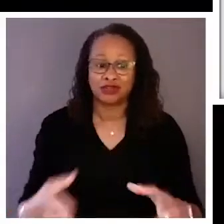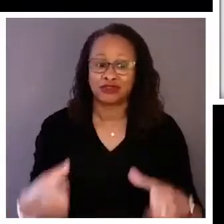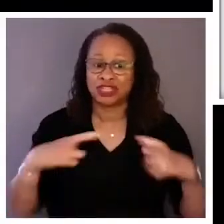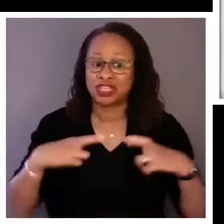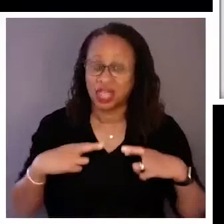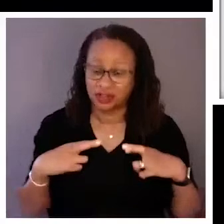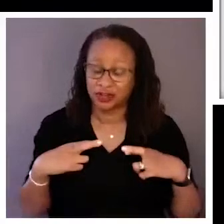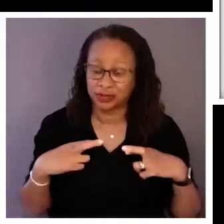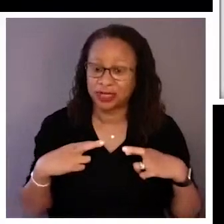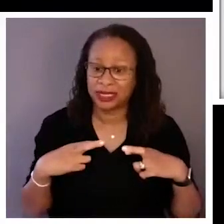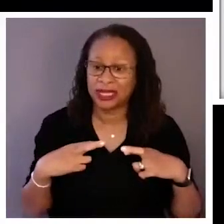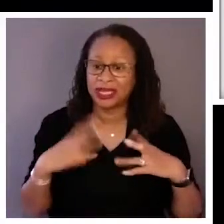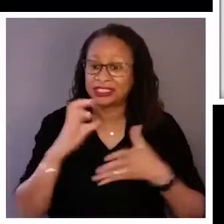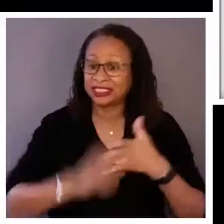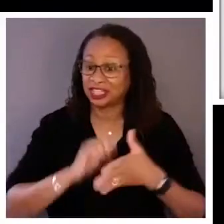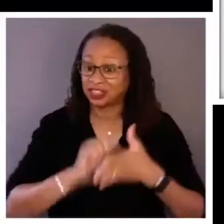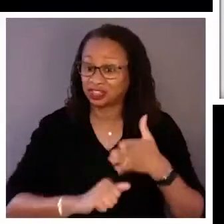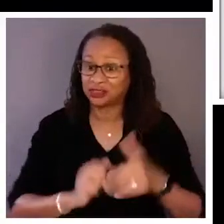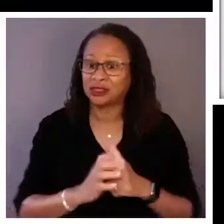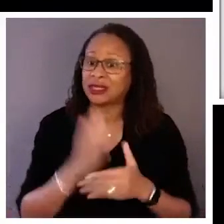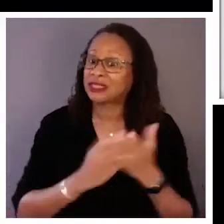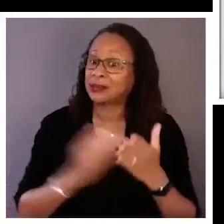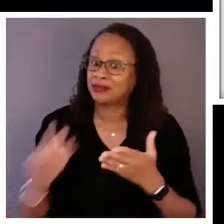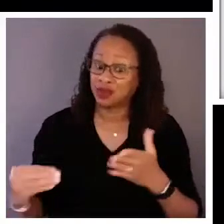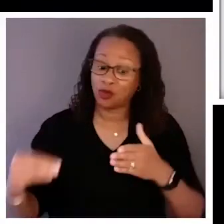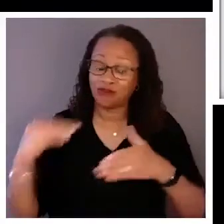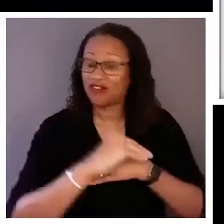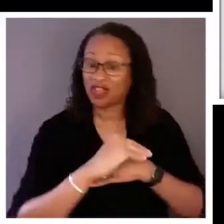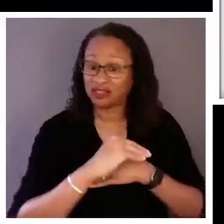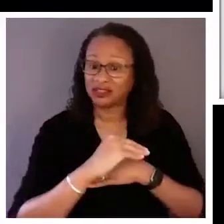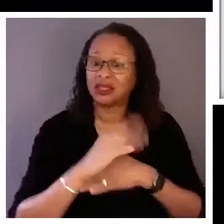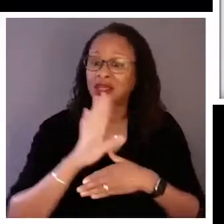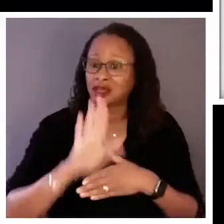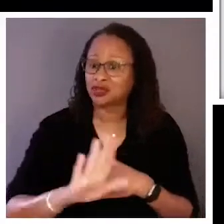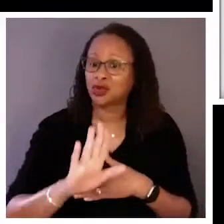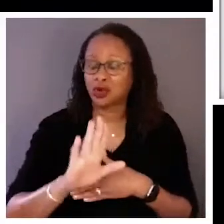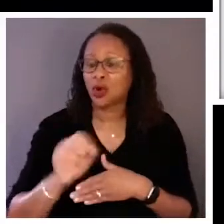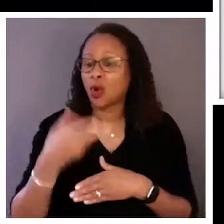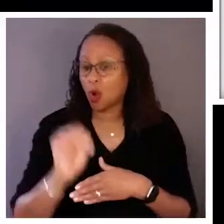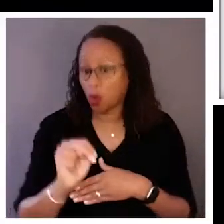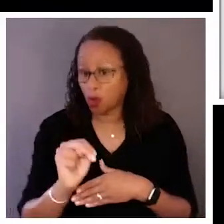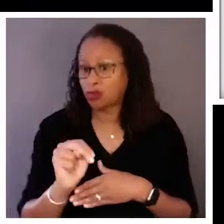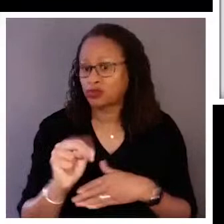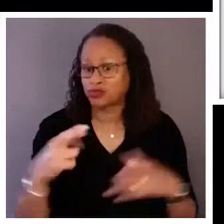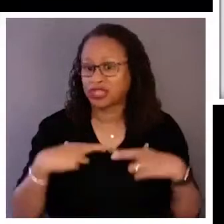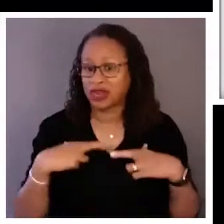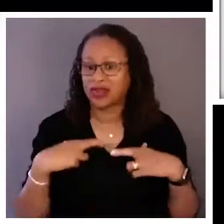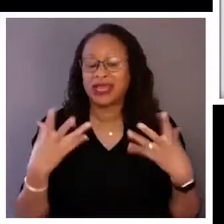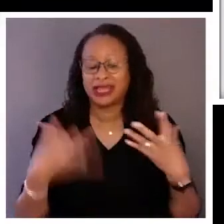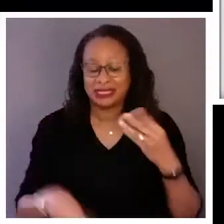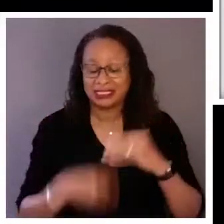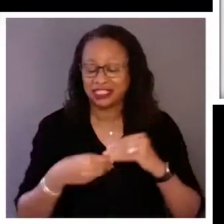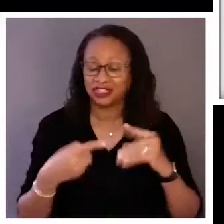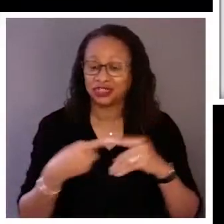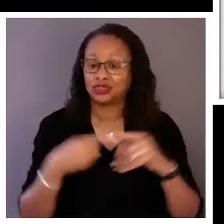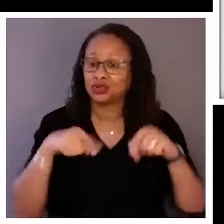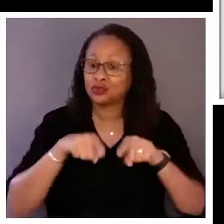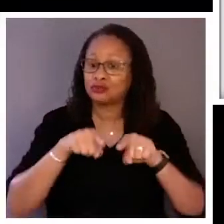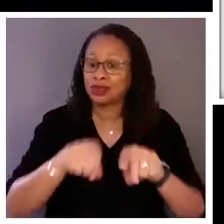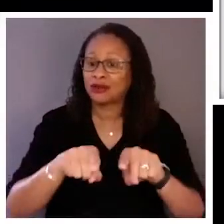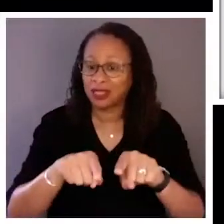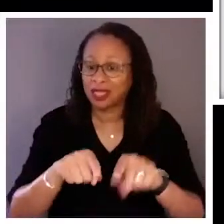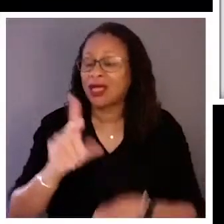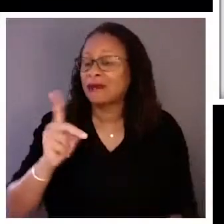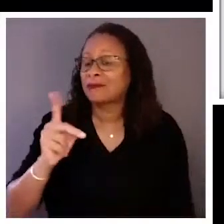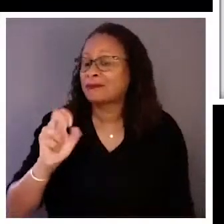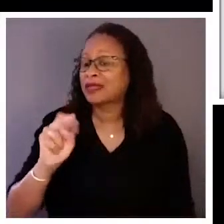own retirement in addition to the parallel pensions that you might be getting from unions. Some of you have